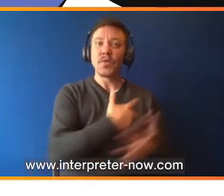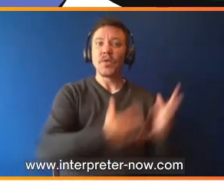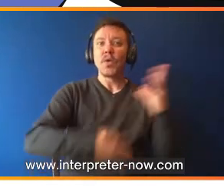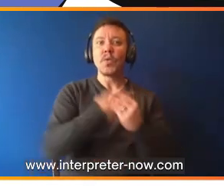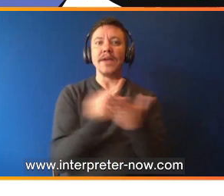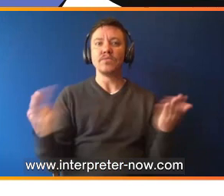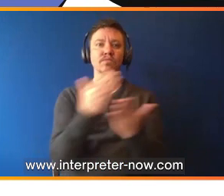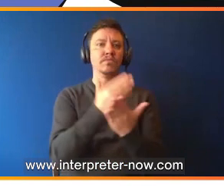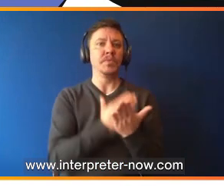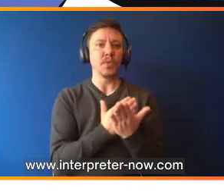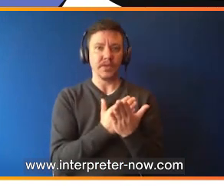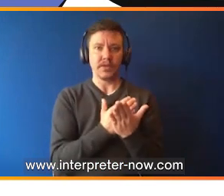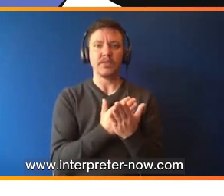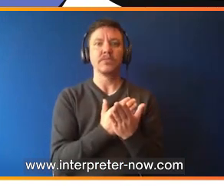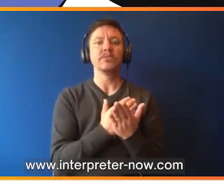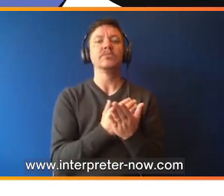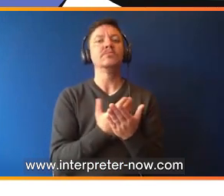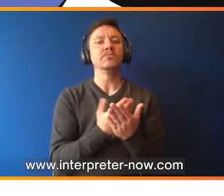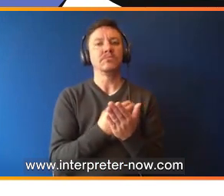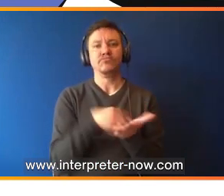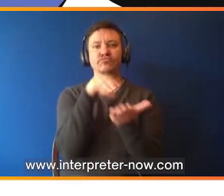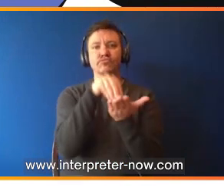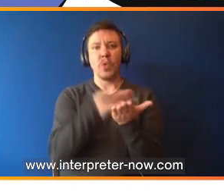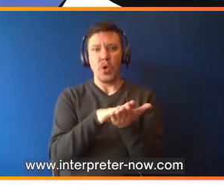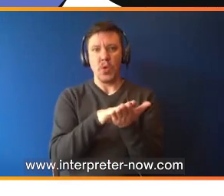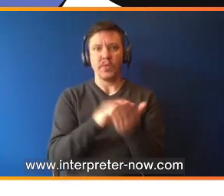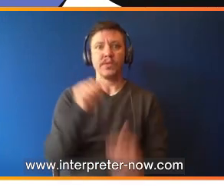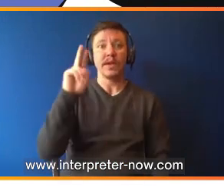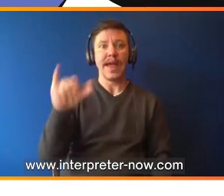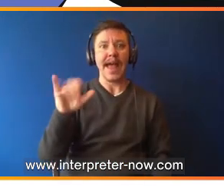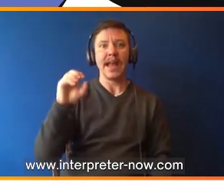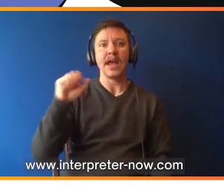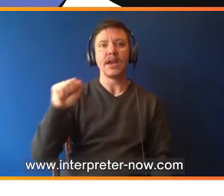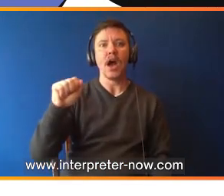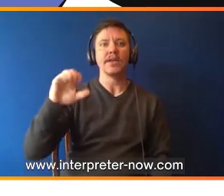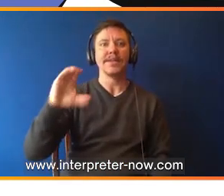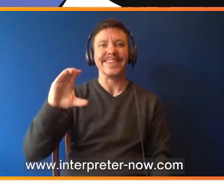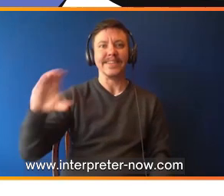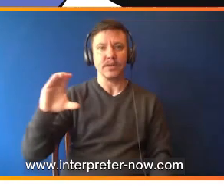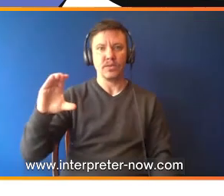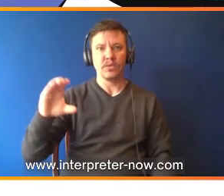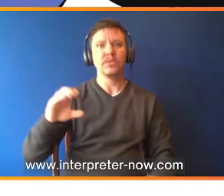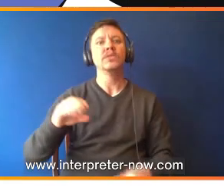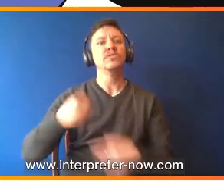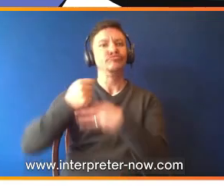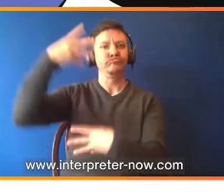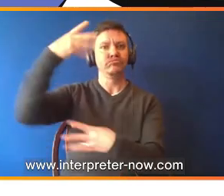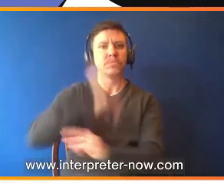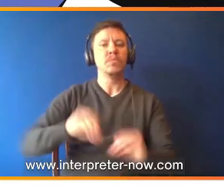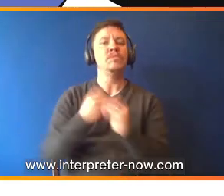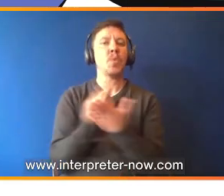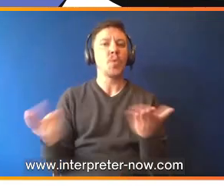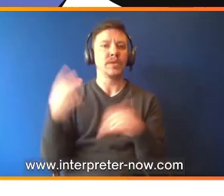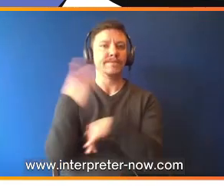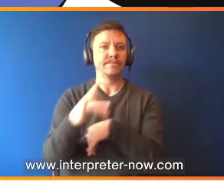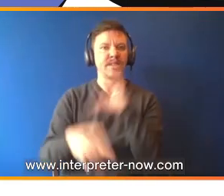we'll add the resources that we discussed in our show notes. So you can go to ally.cc and learn more about each